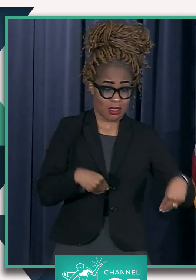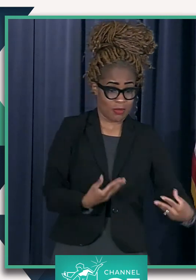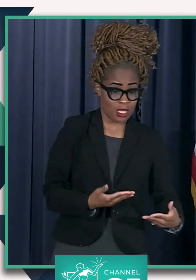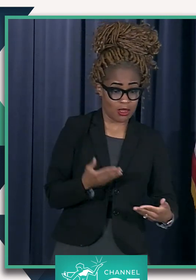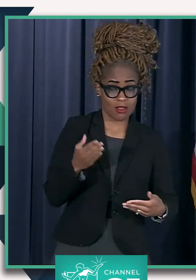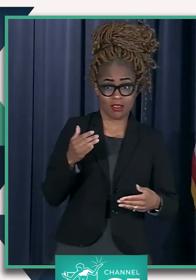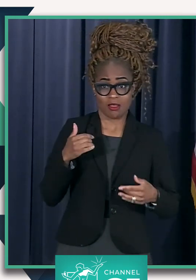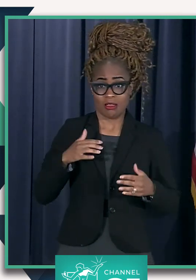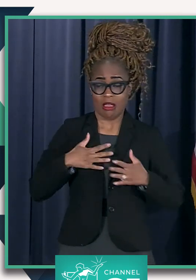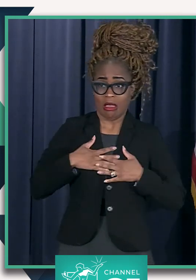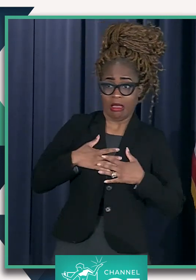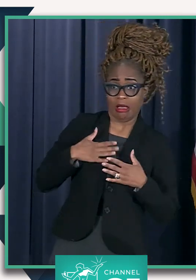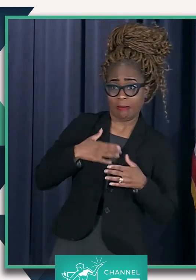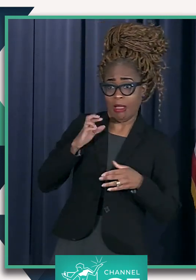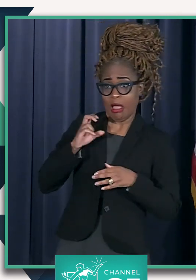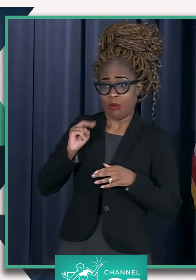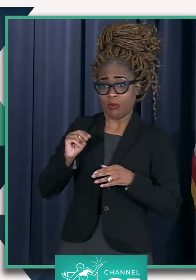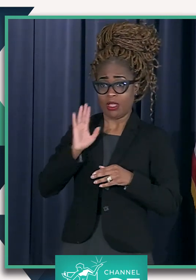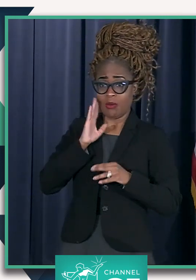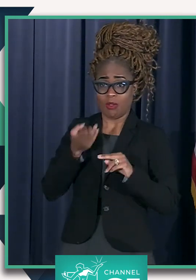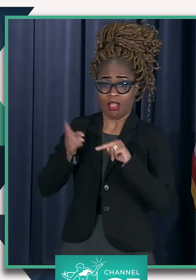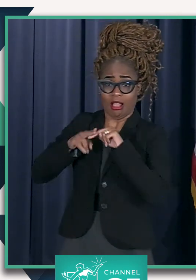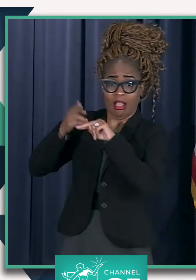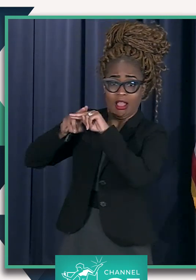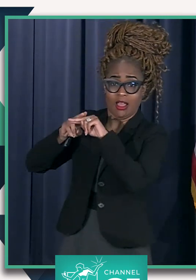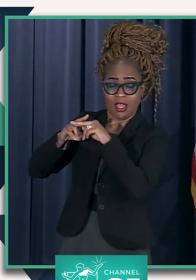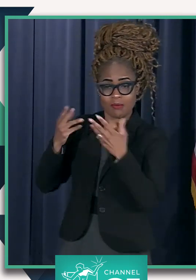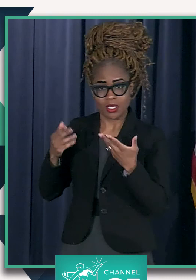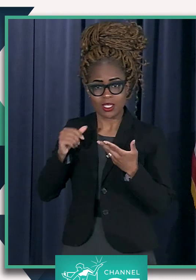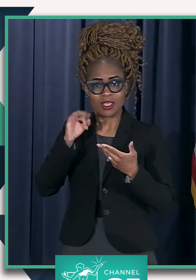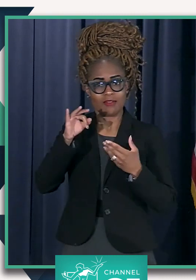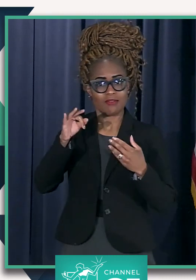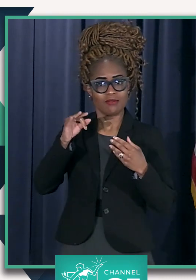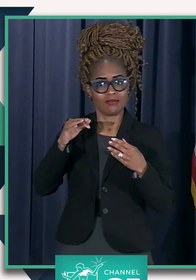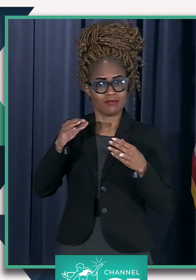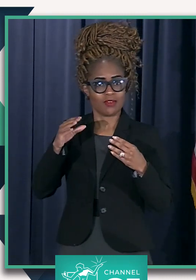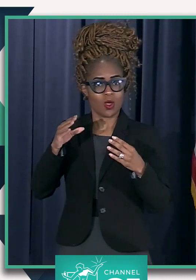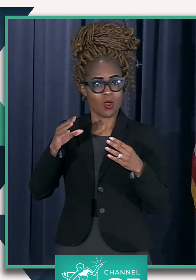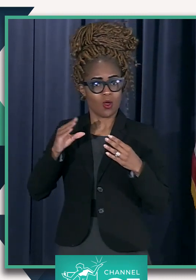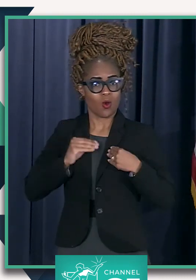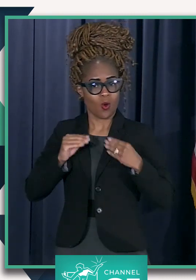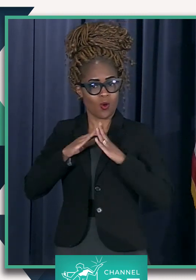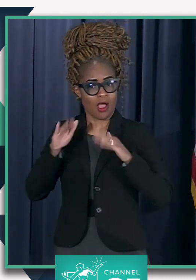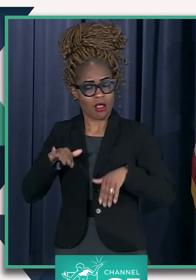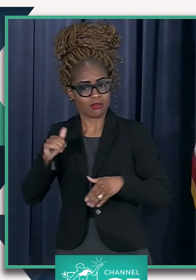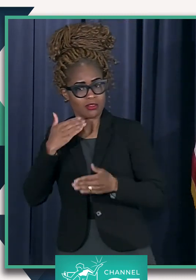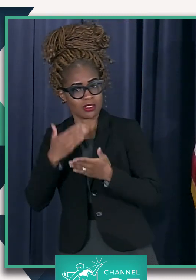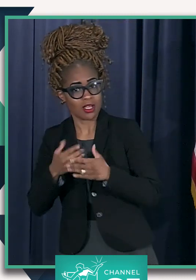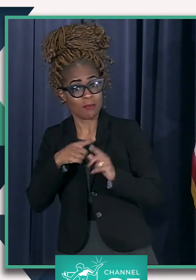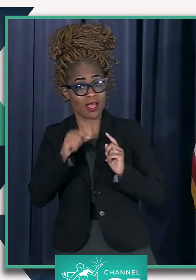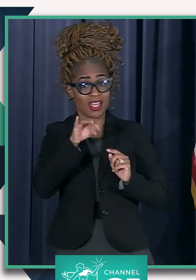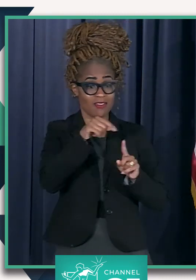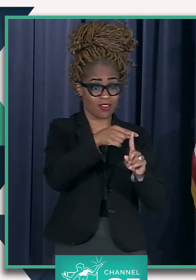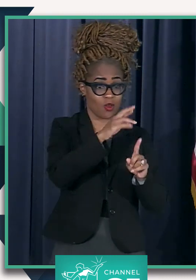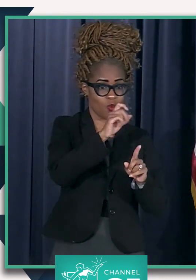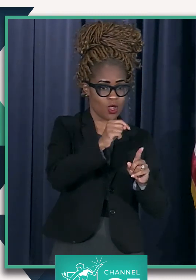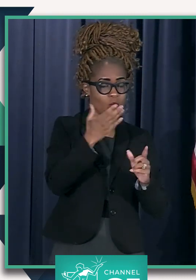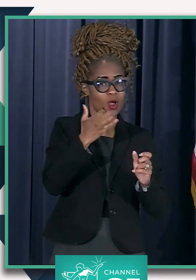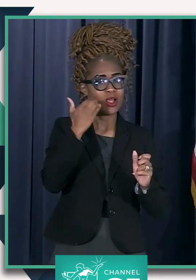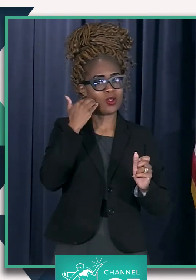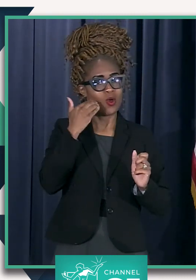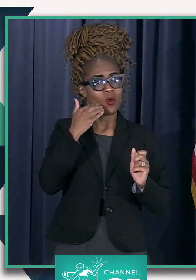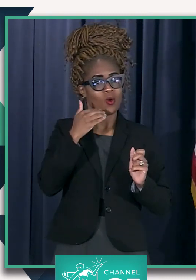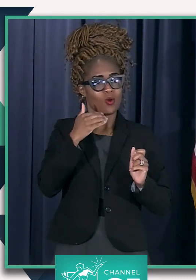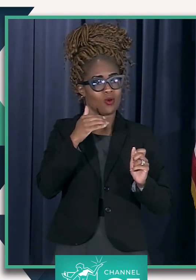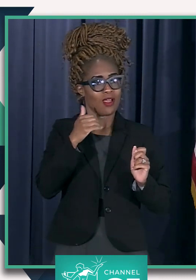of course, to the extent you have home ownership, it's a good thing. To the extent you're a renter, you want to know there's quality housing available to you,